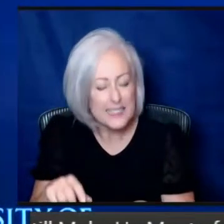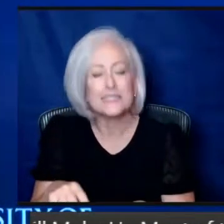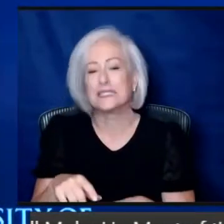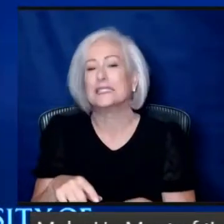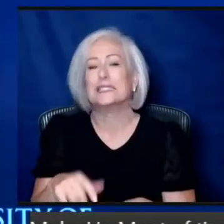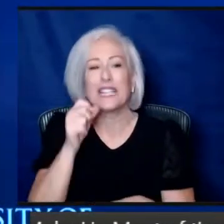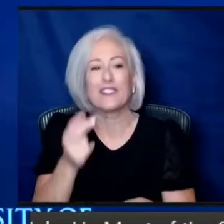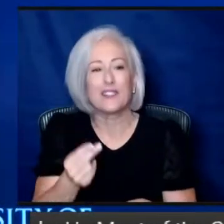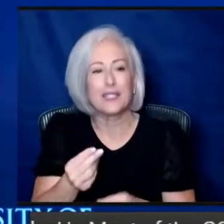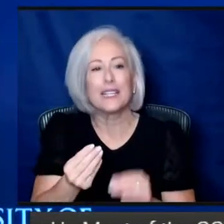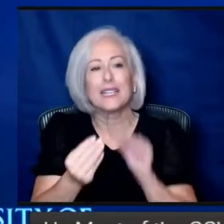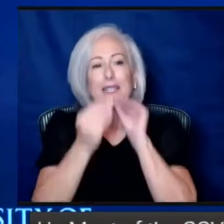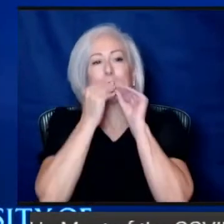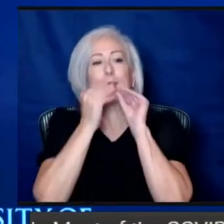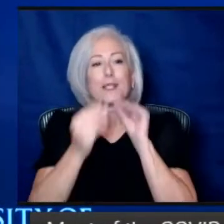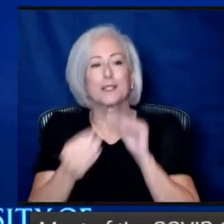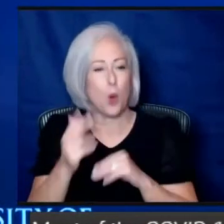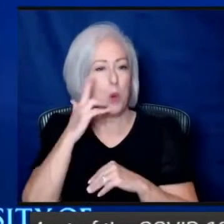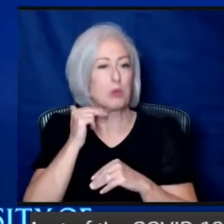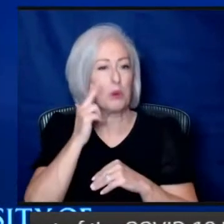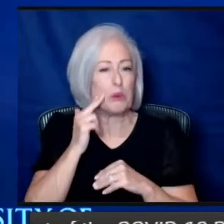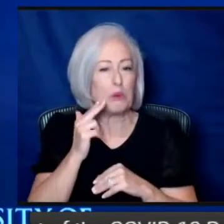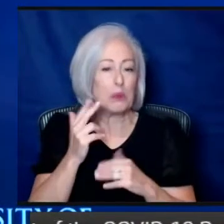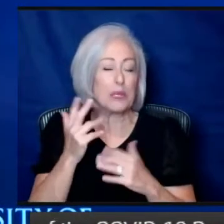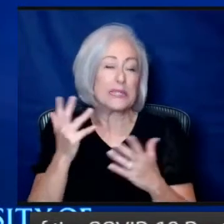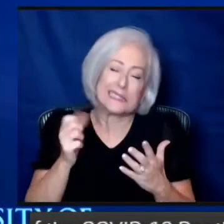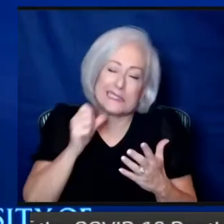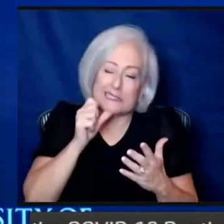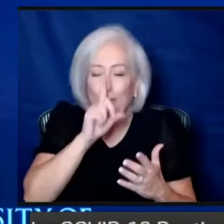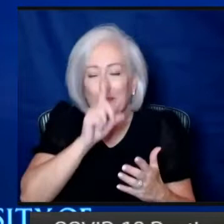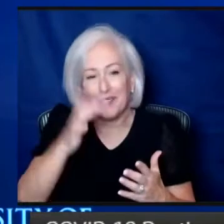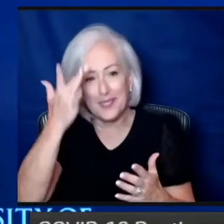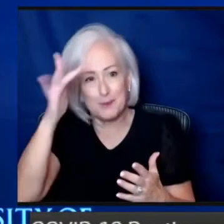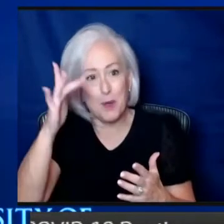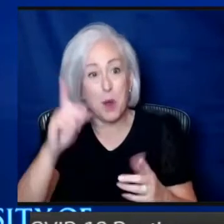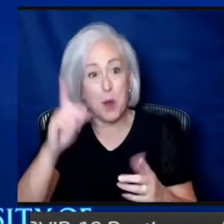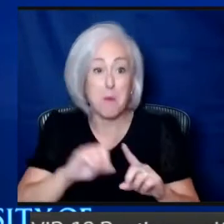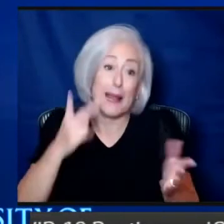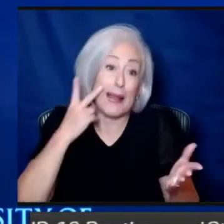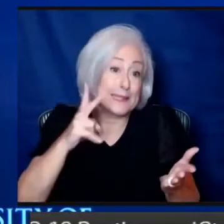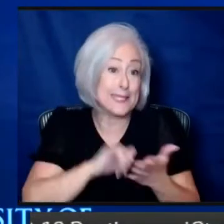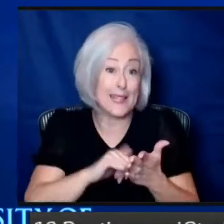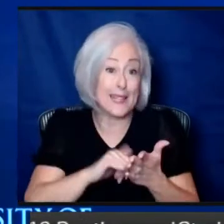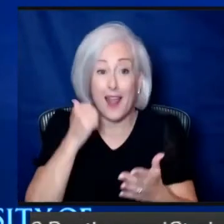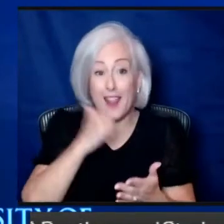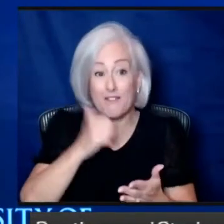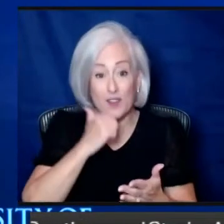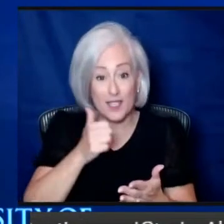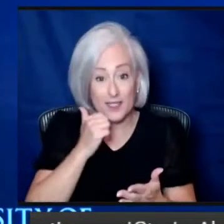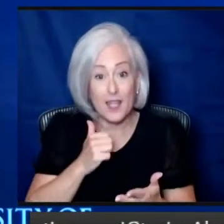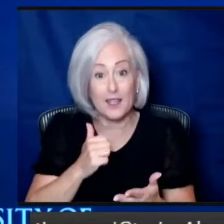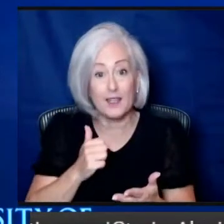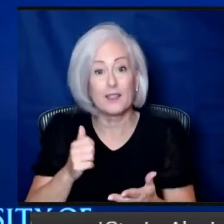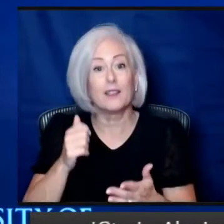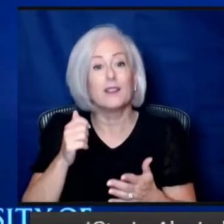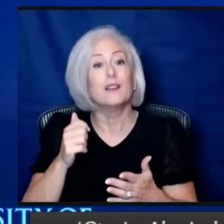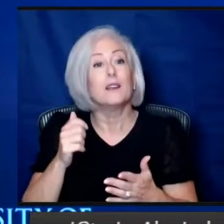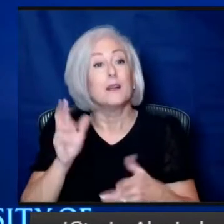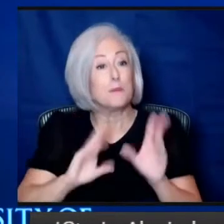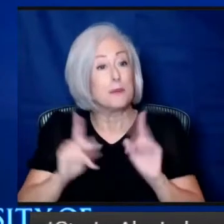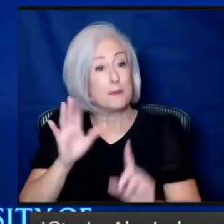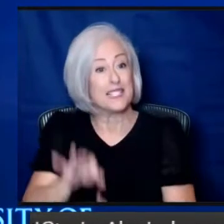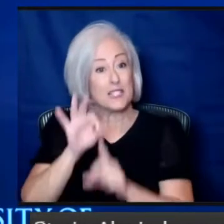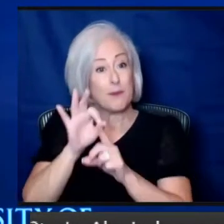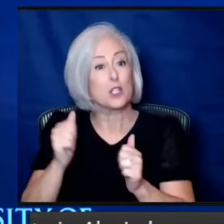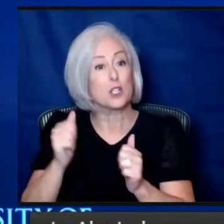do. I do see this every day, though, in my practice as well. You know, we have people with especially diabetic foot wounds. So their feet are open, they